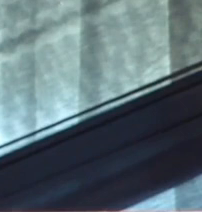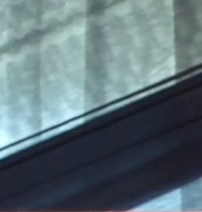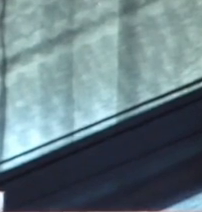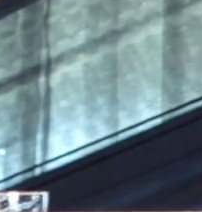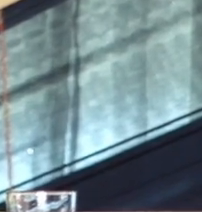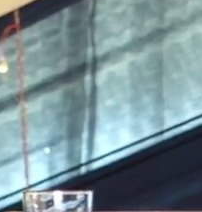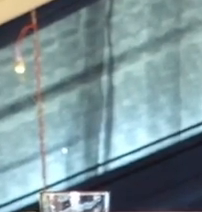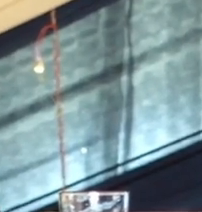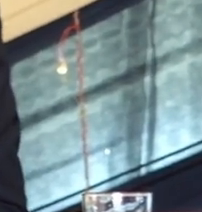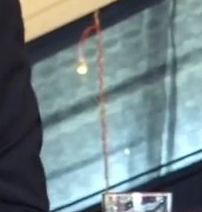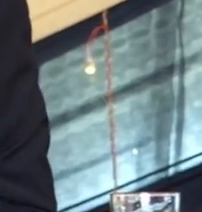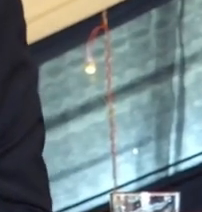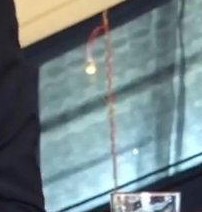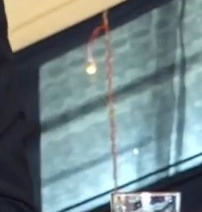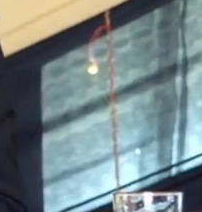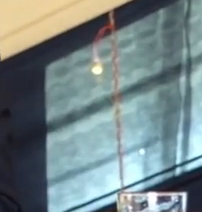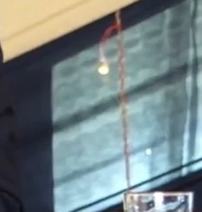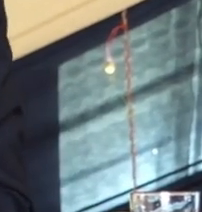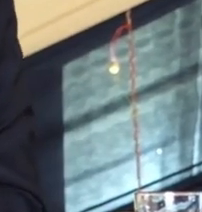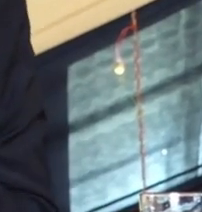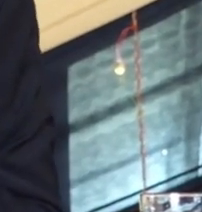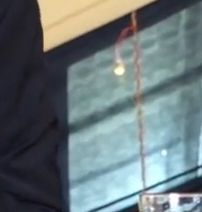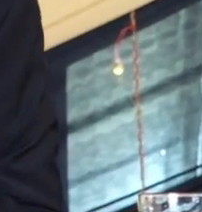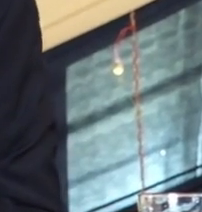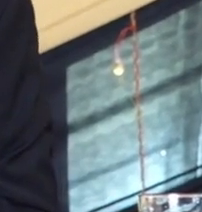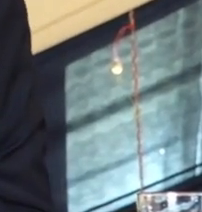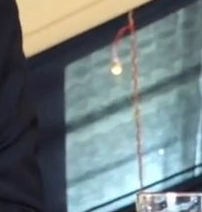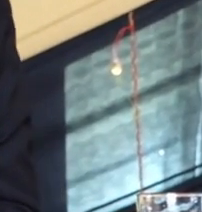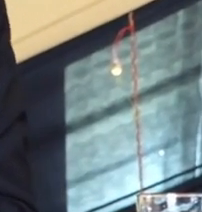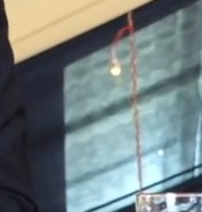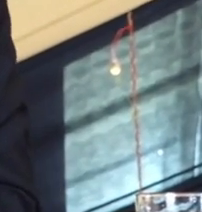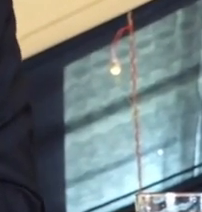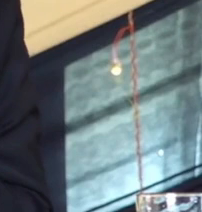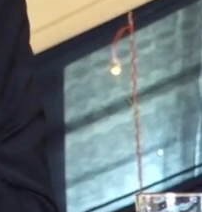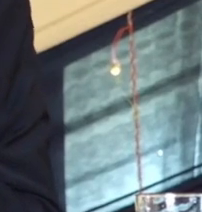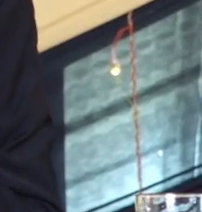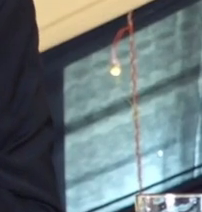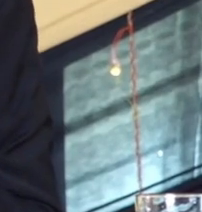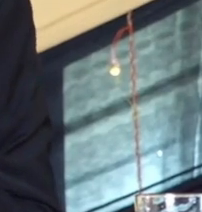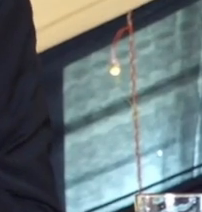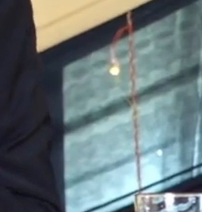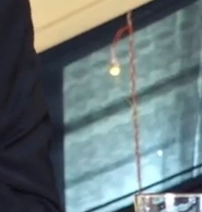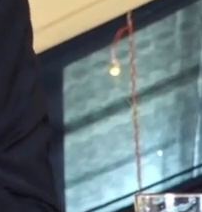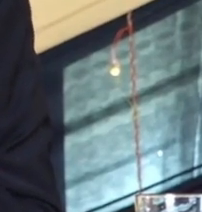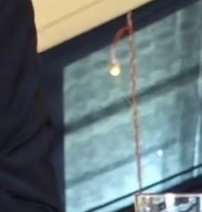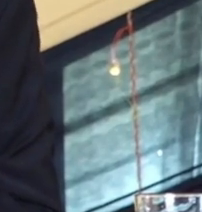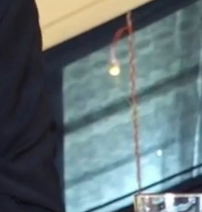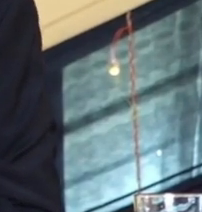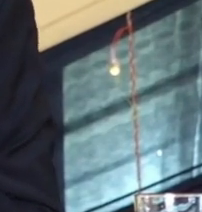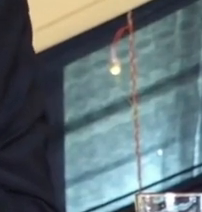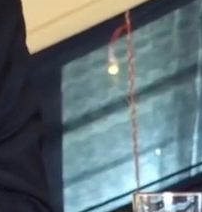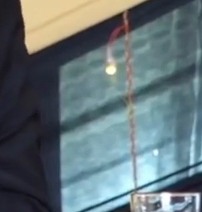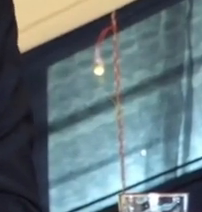kutoka madhabahu haya, from the grace that I carry, na kutokana and the anointing baba, upon my life, na upako juu ya I speak to every body that every physical